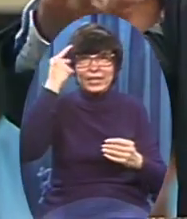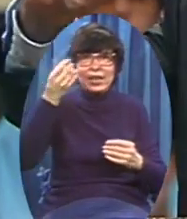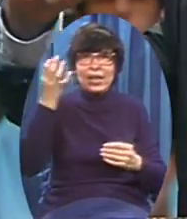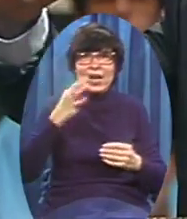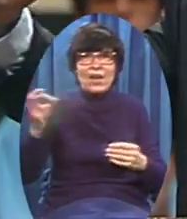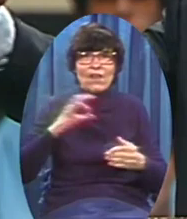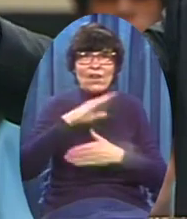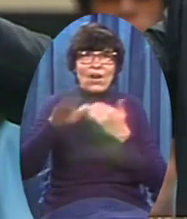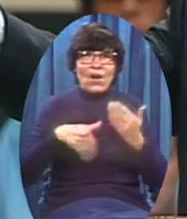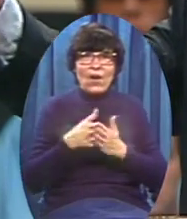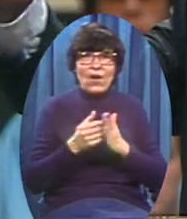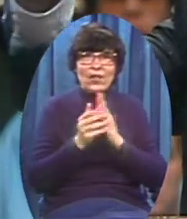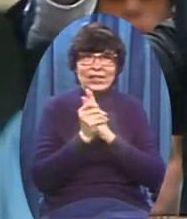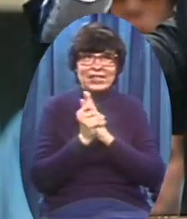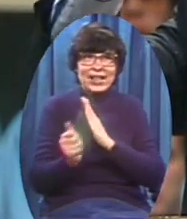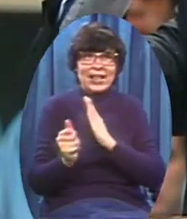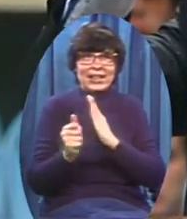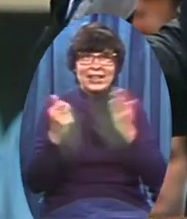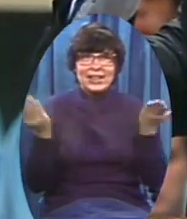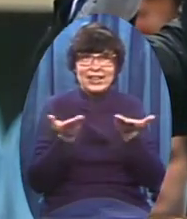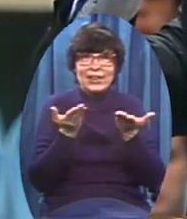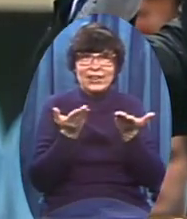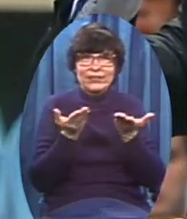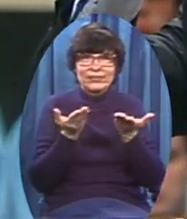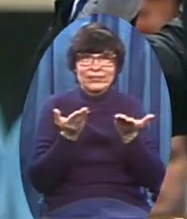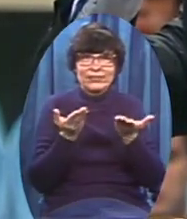that's wrapped up here in this student body.